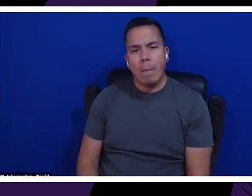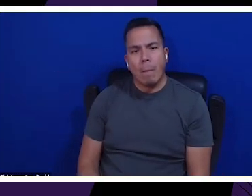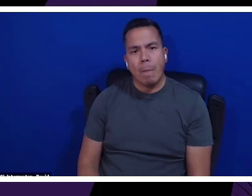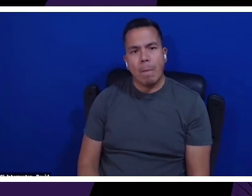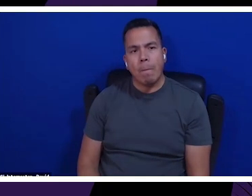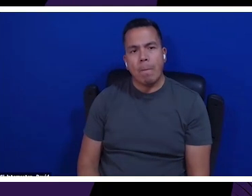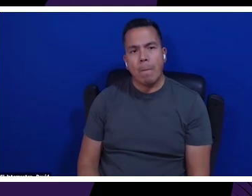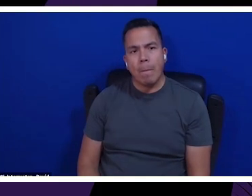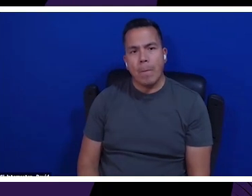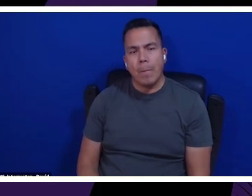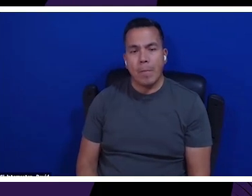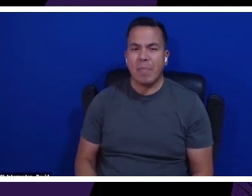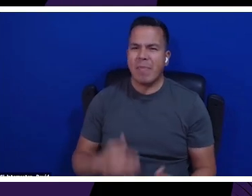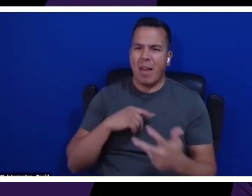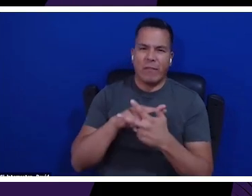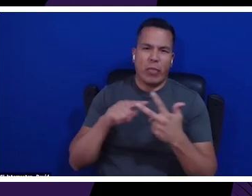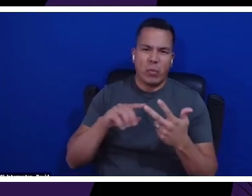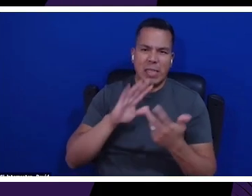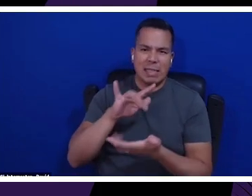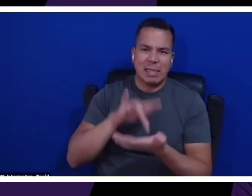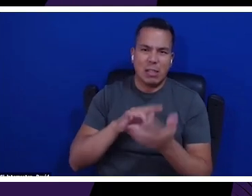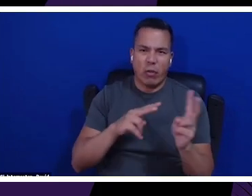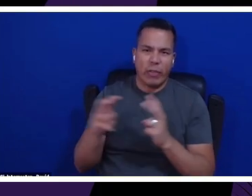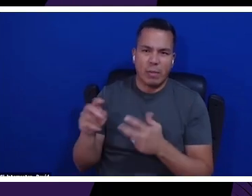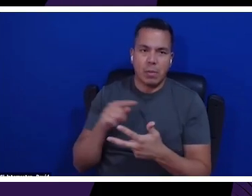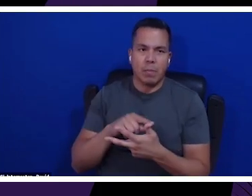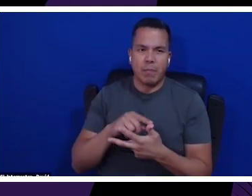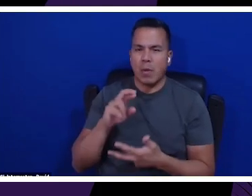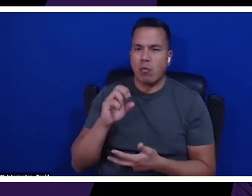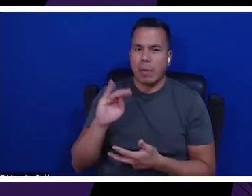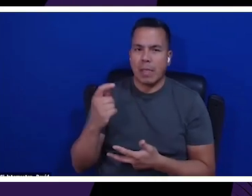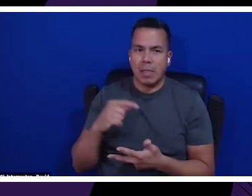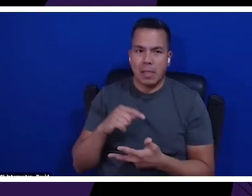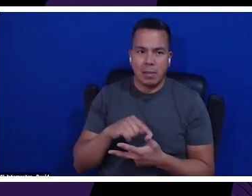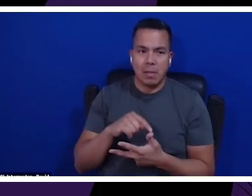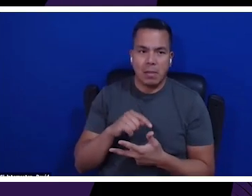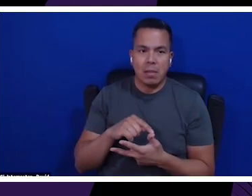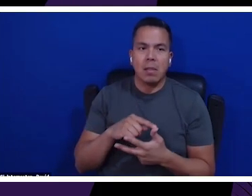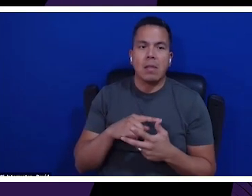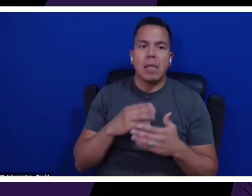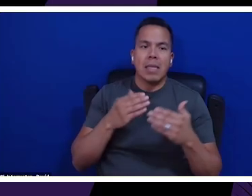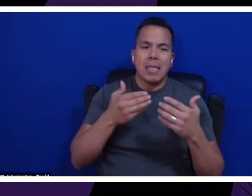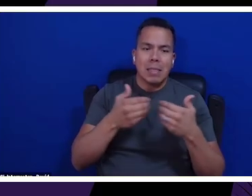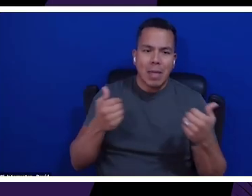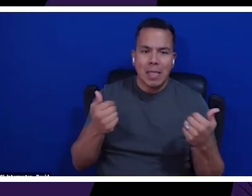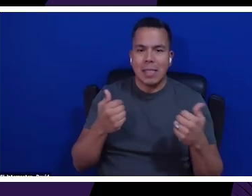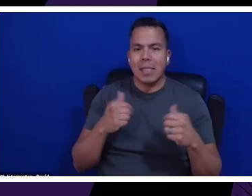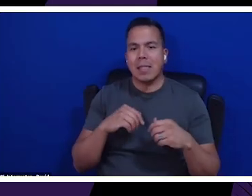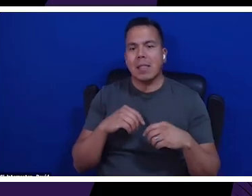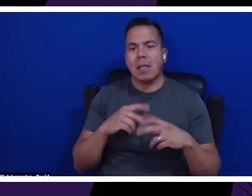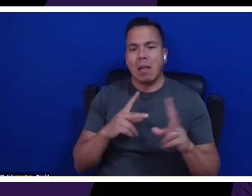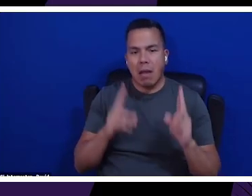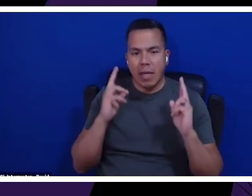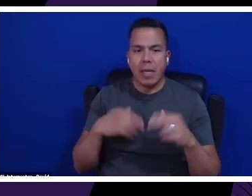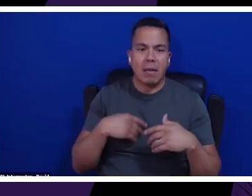And there are three central themes guiding our project: remixing, splicing, cutting, and amplifying historical protest imagery